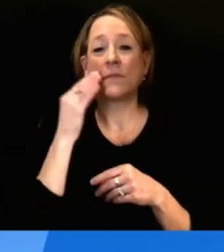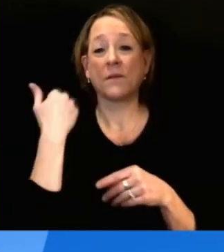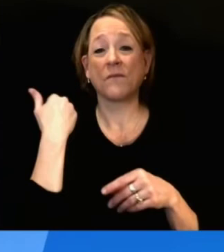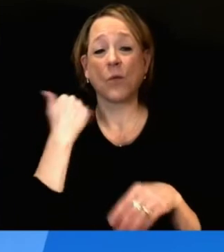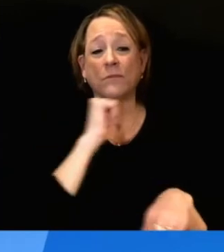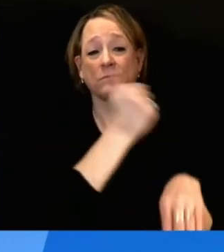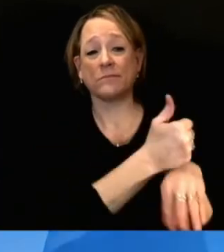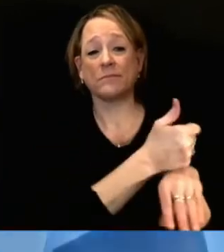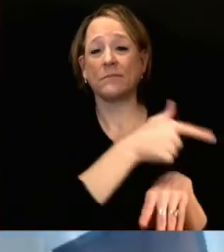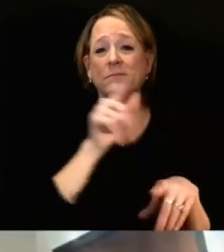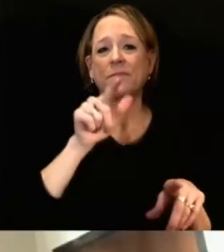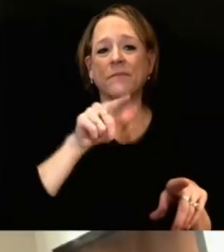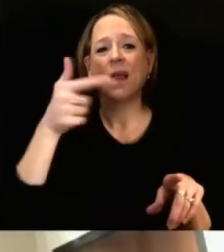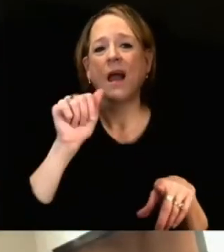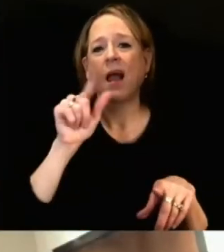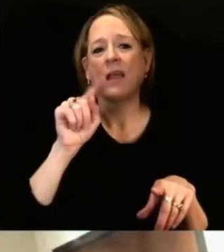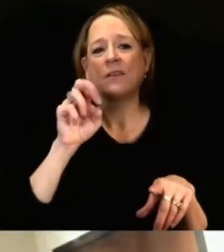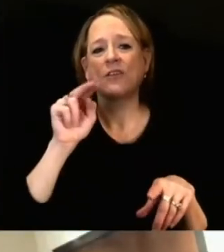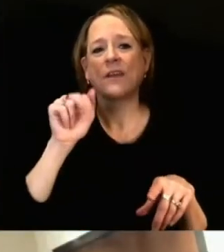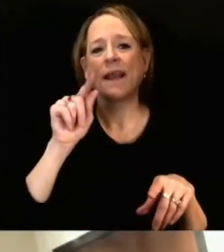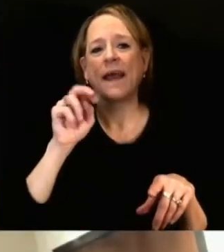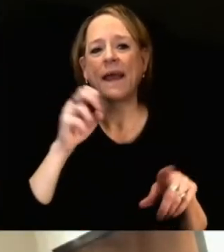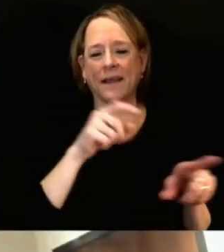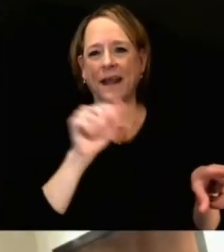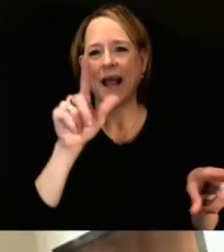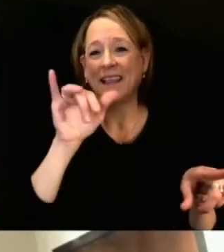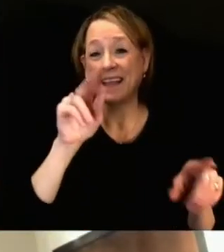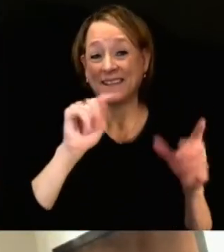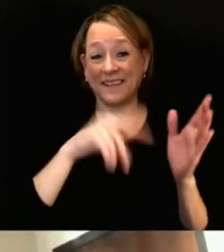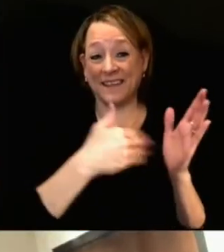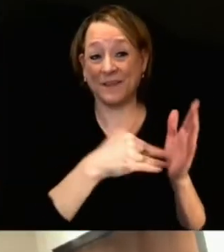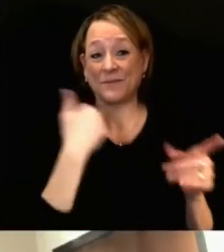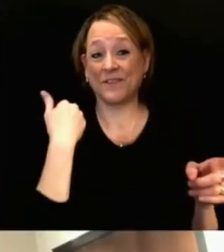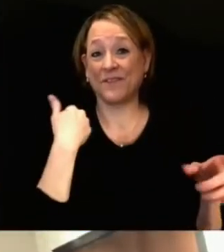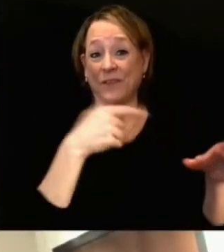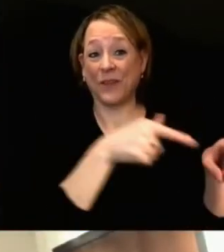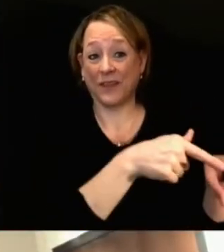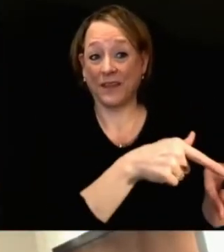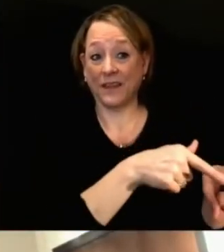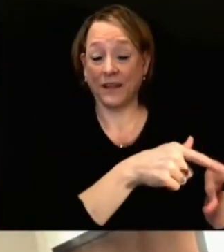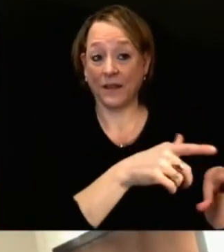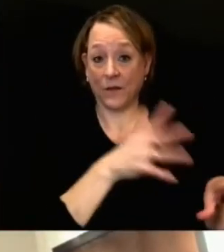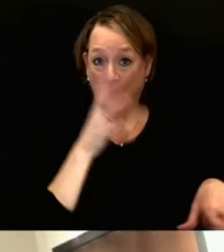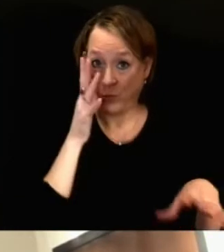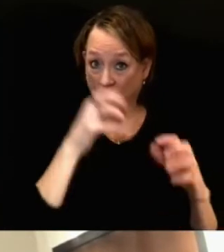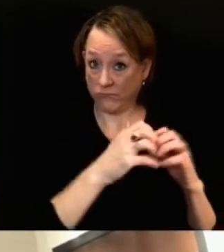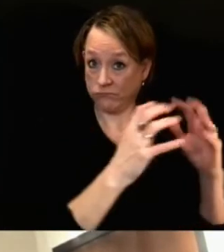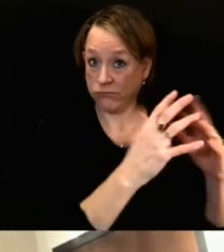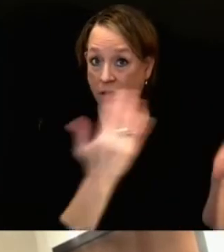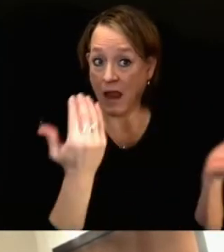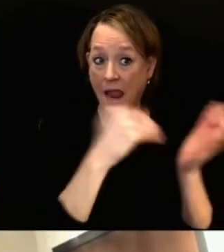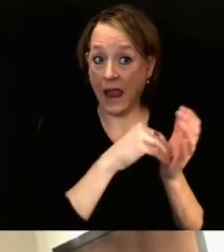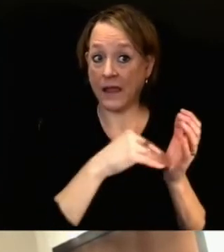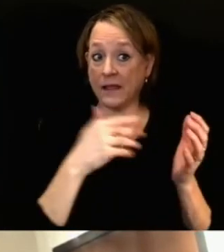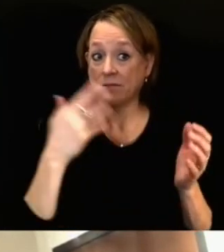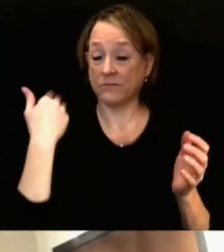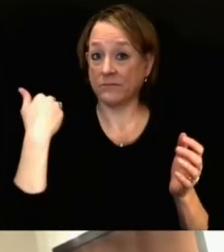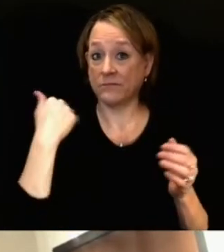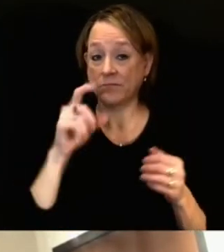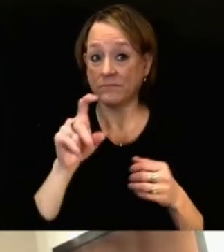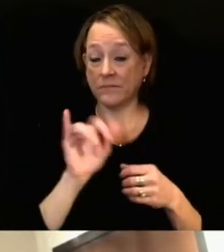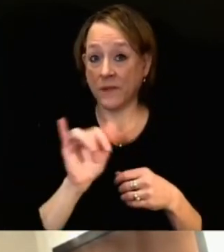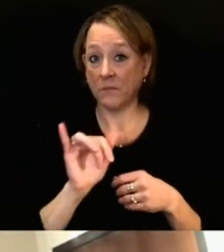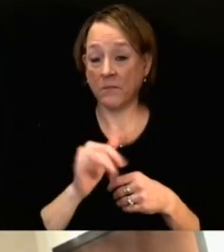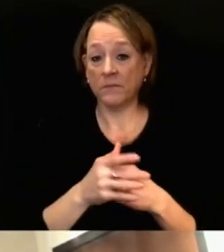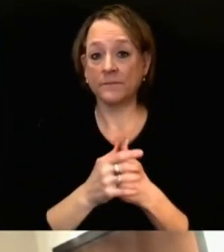I can take a start at both of those questions. The first one about the I